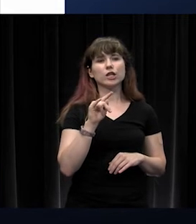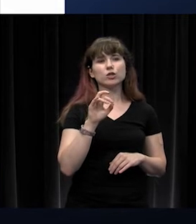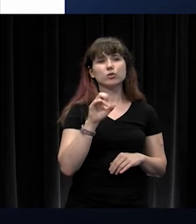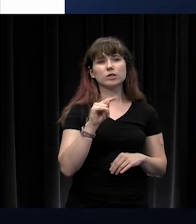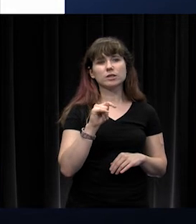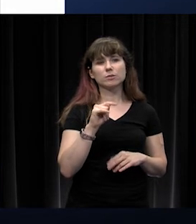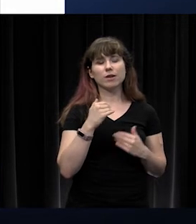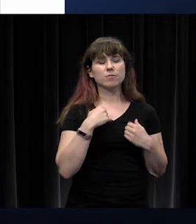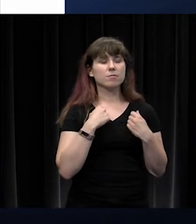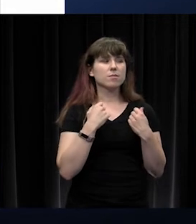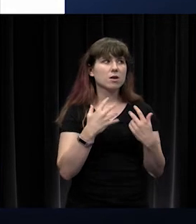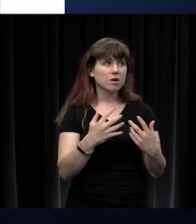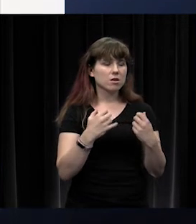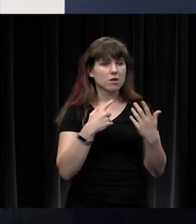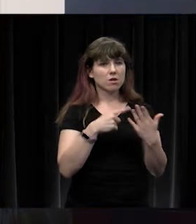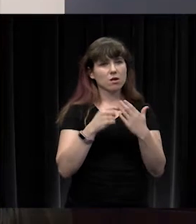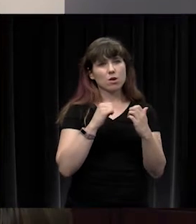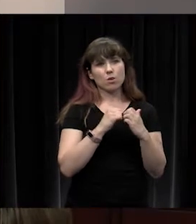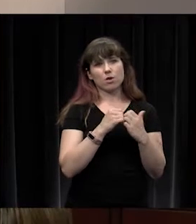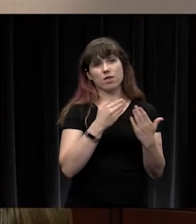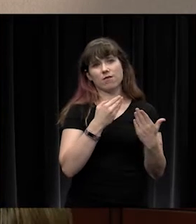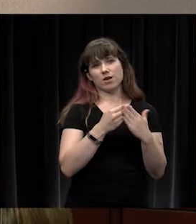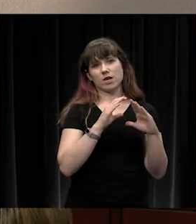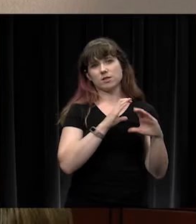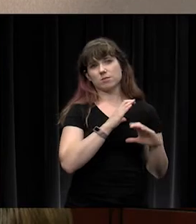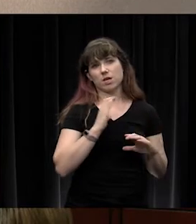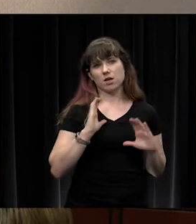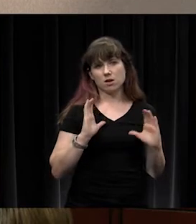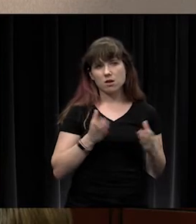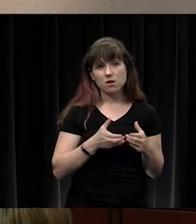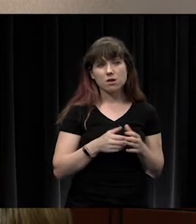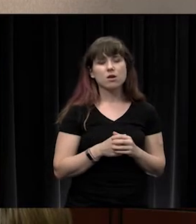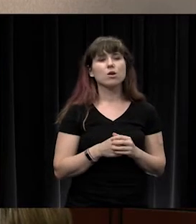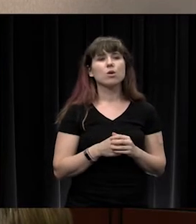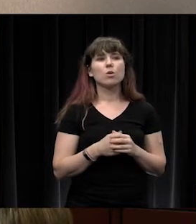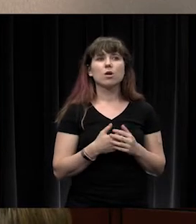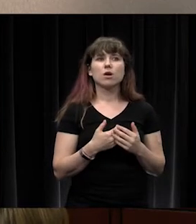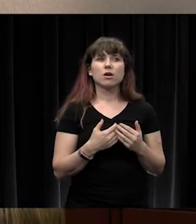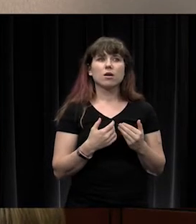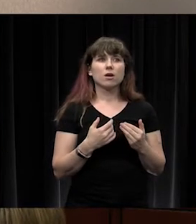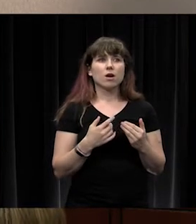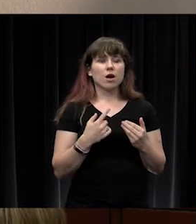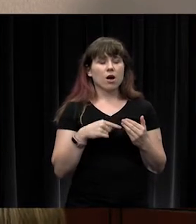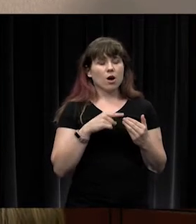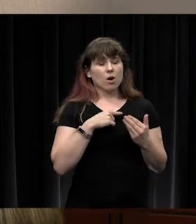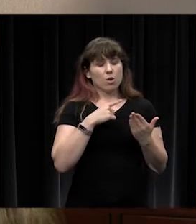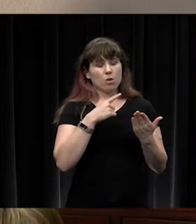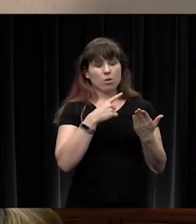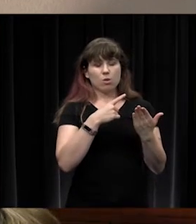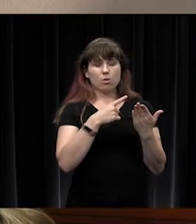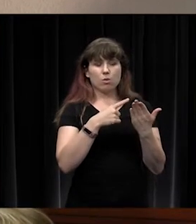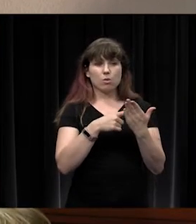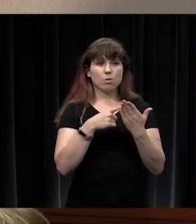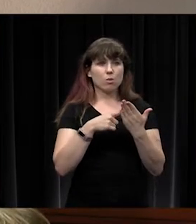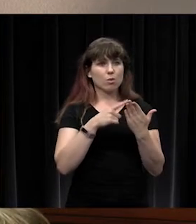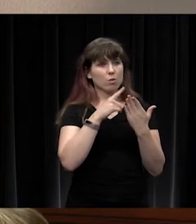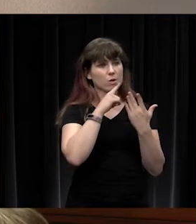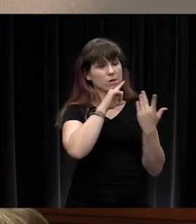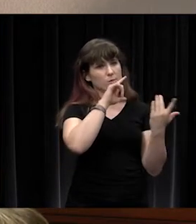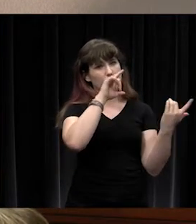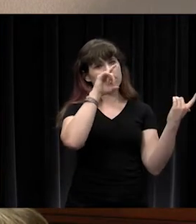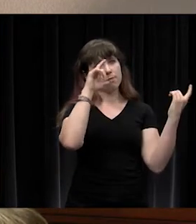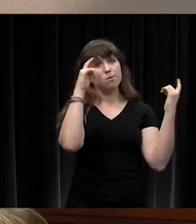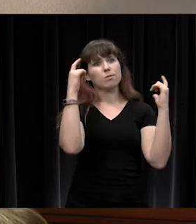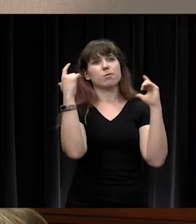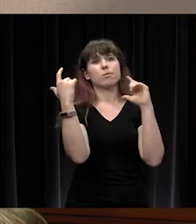number of conversations with the finance committee in the past few months. Really, our conversations really evolved really since the beginning of June. We first